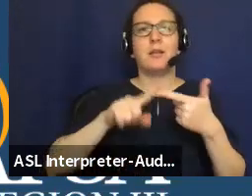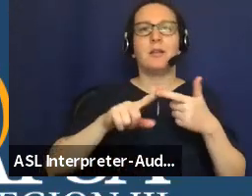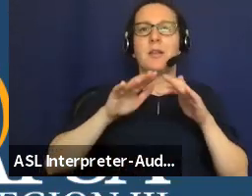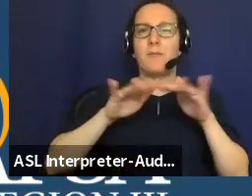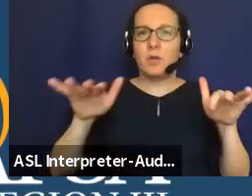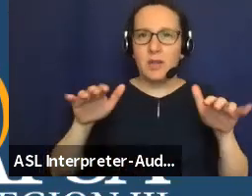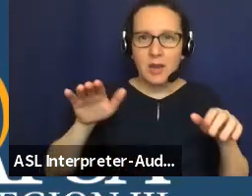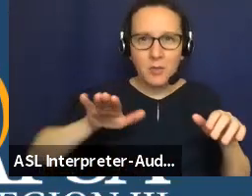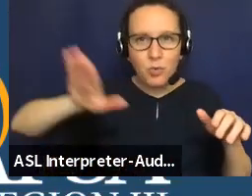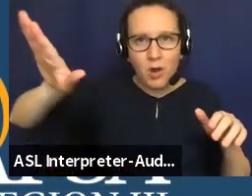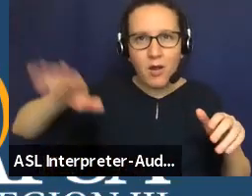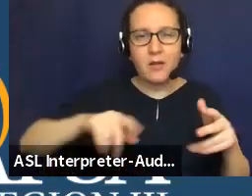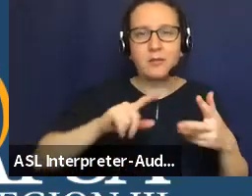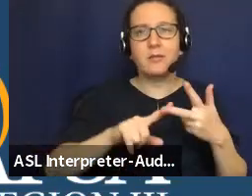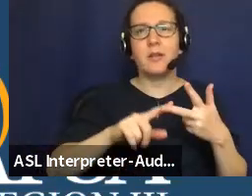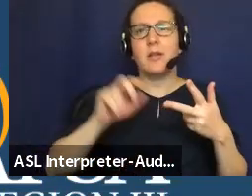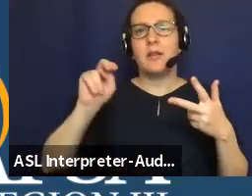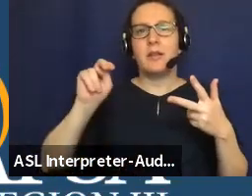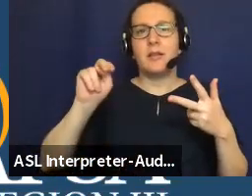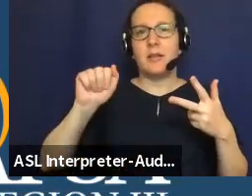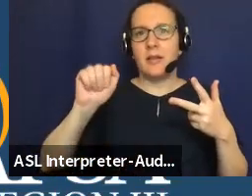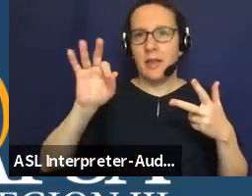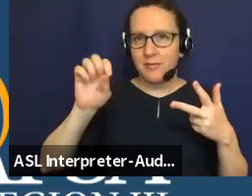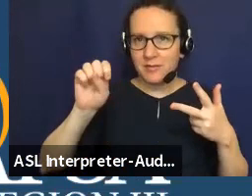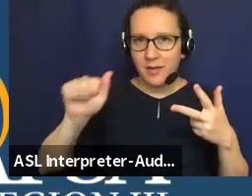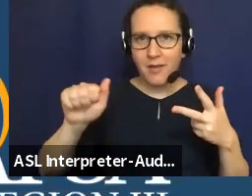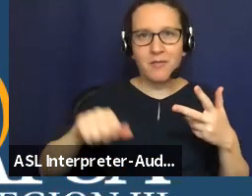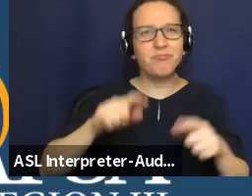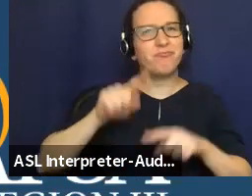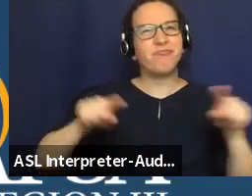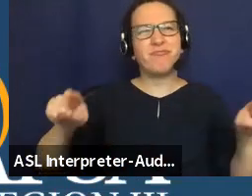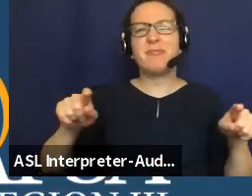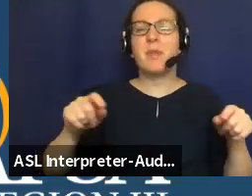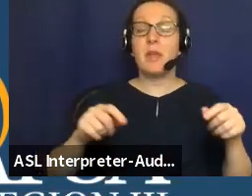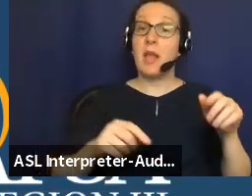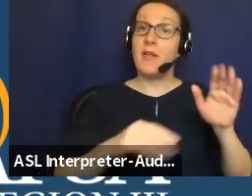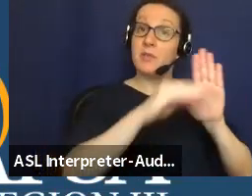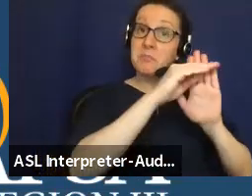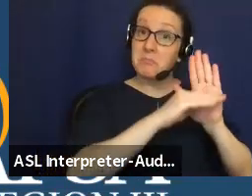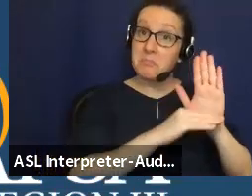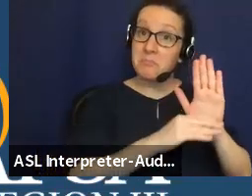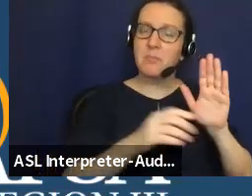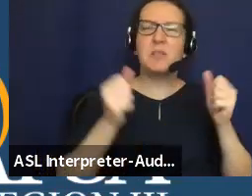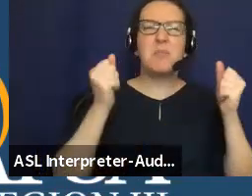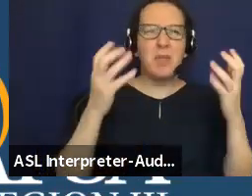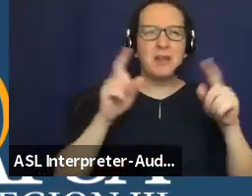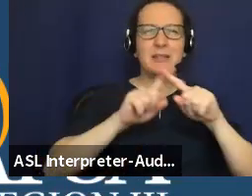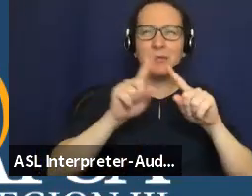Abroad, the Forum, NAFSA, and it goes over a wide range of topics, just good processes to keep